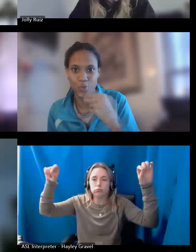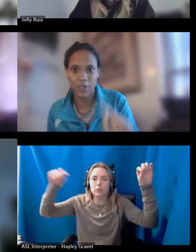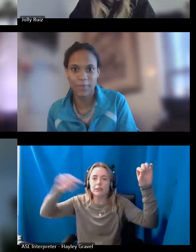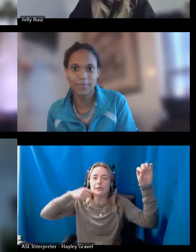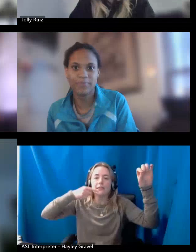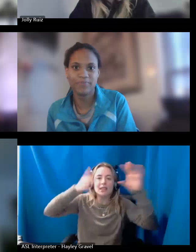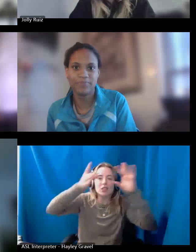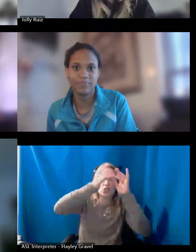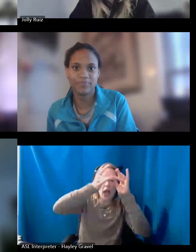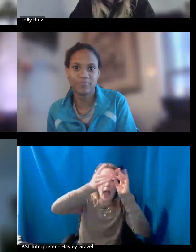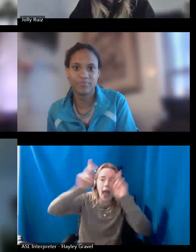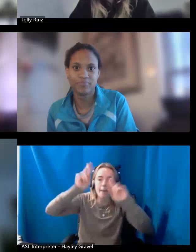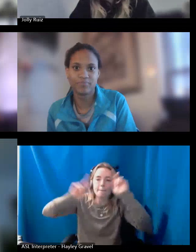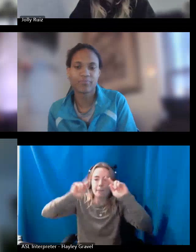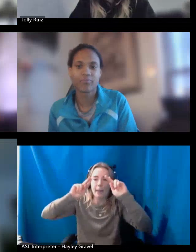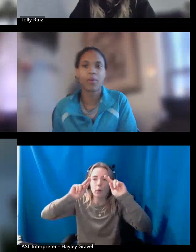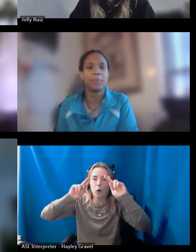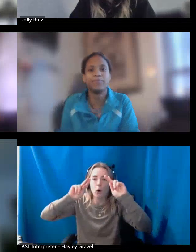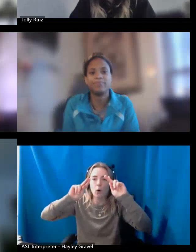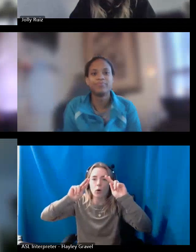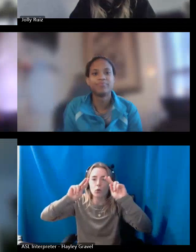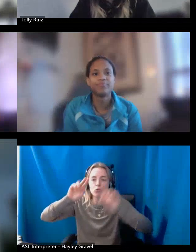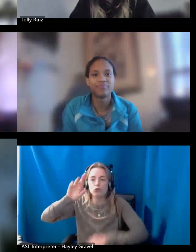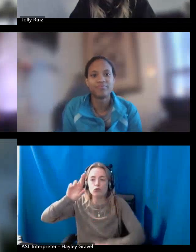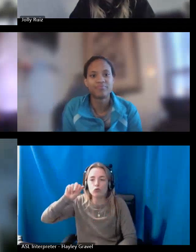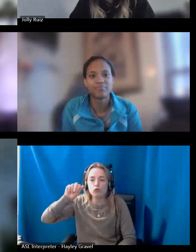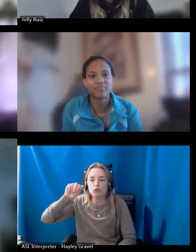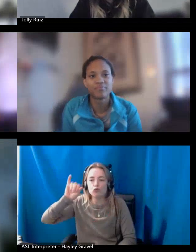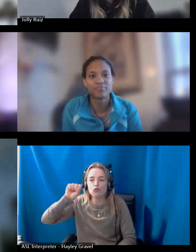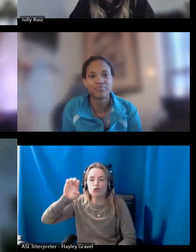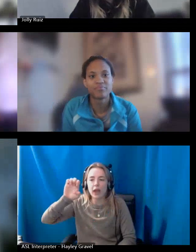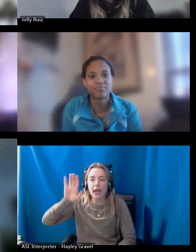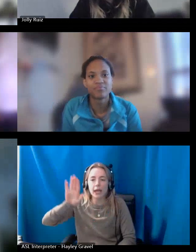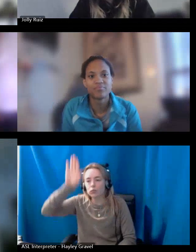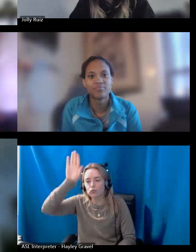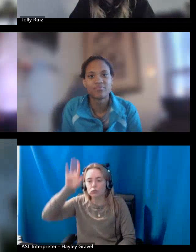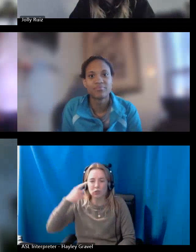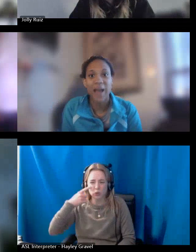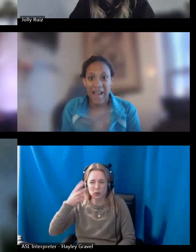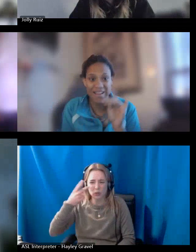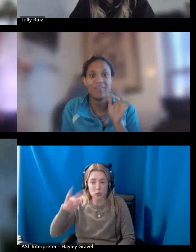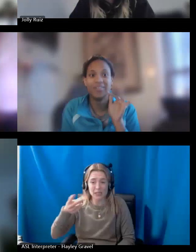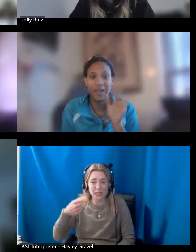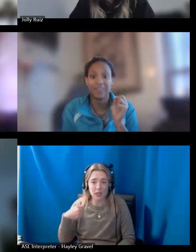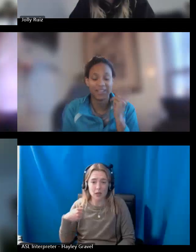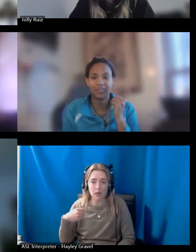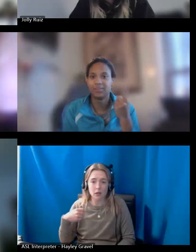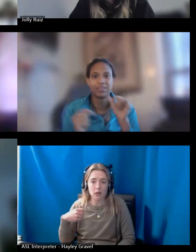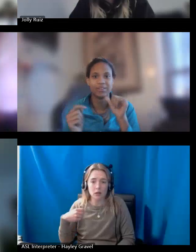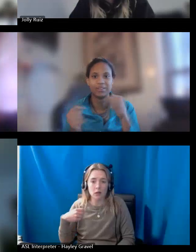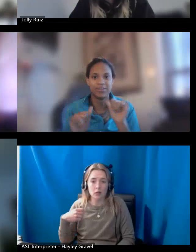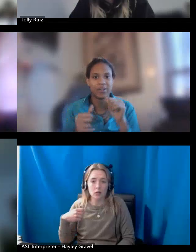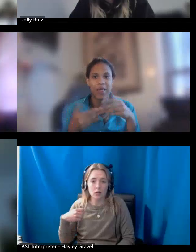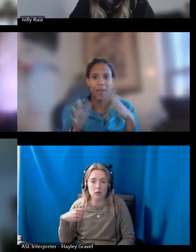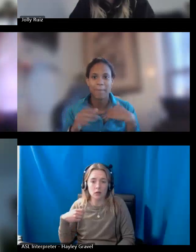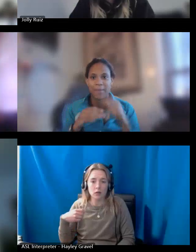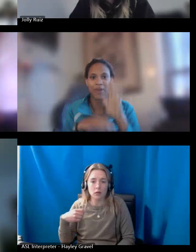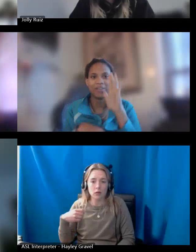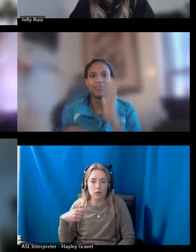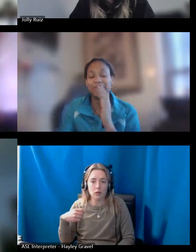but I wanted to see if there's any way that I can conference with you to Yeah. kind of, because like I'm trying to grasp this